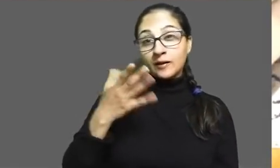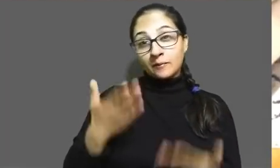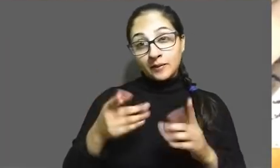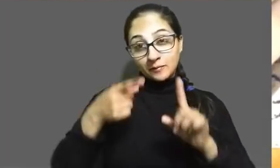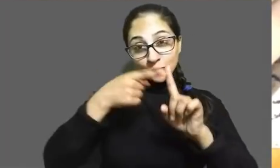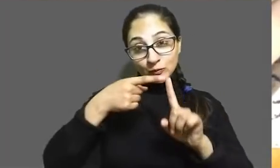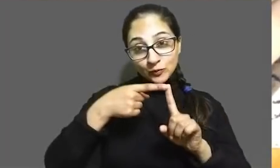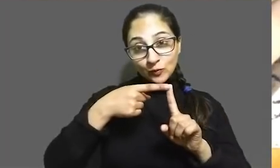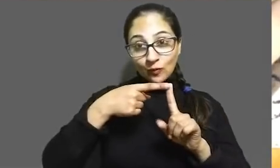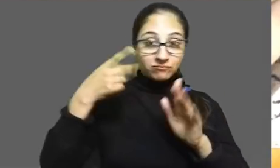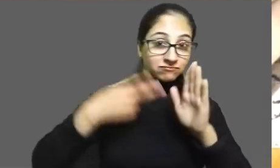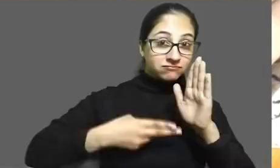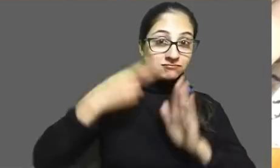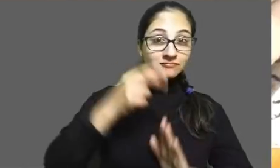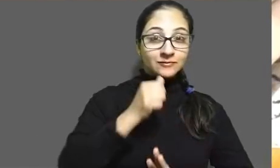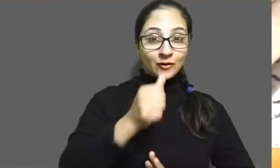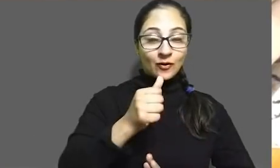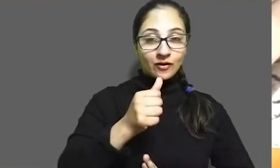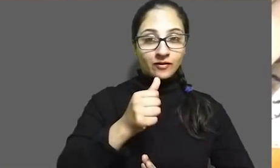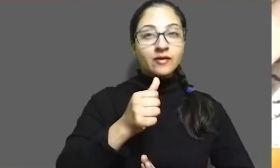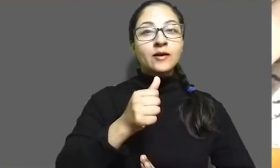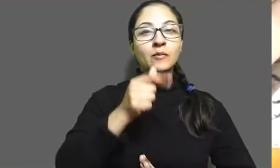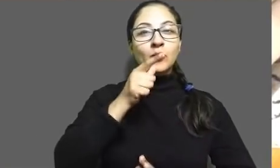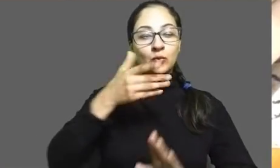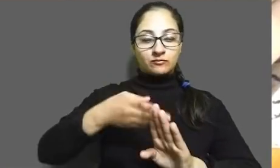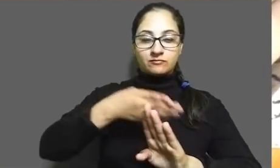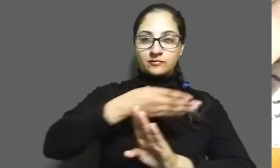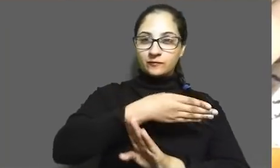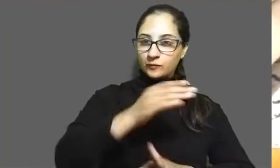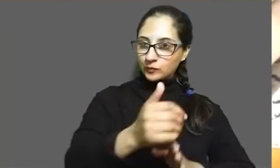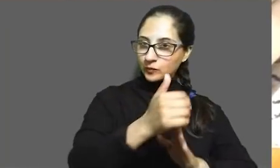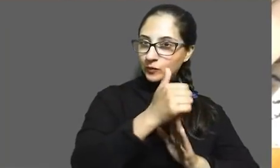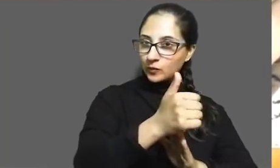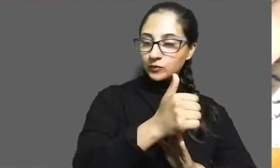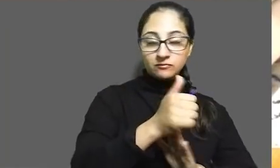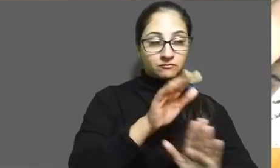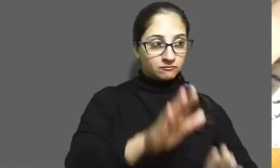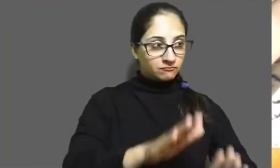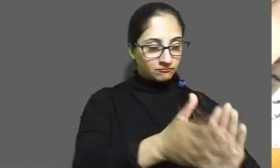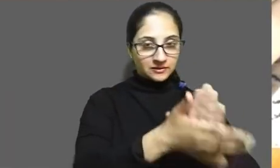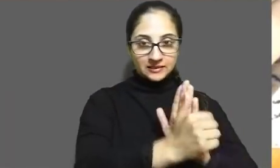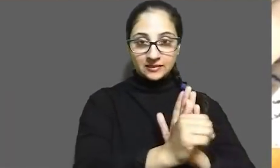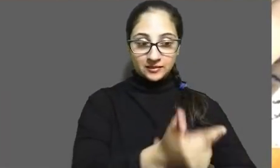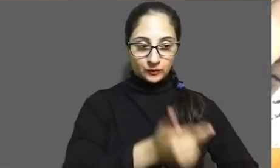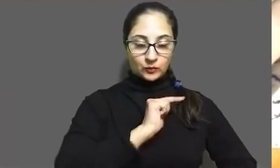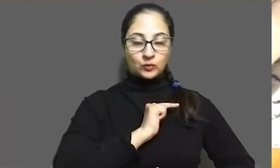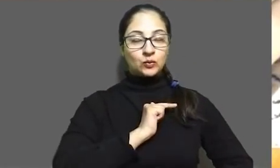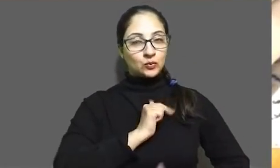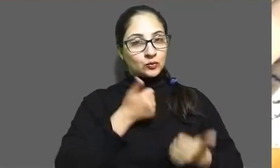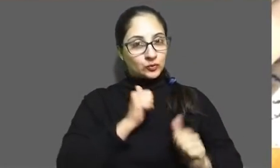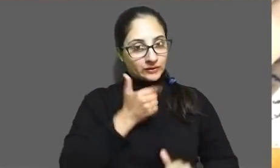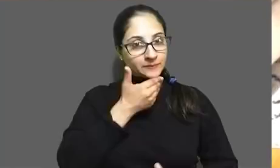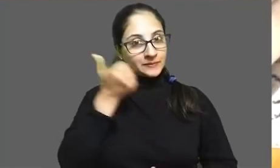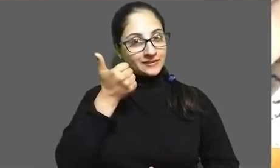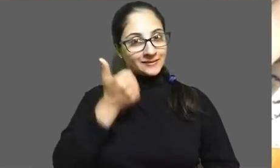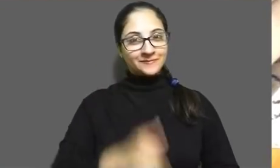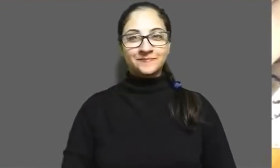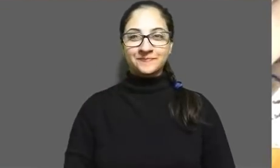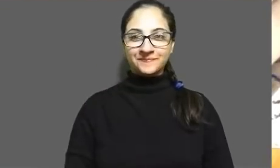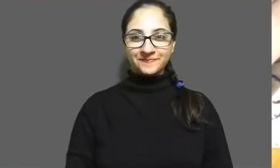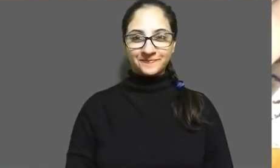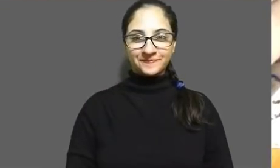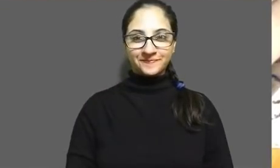best to fill the big shoes of the gifted hosts that have come before me.